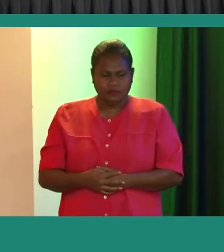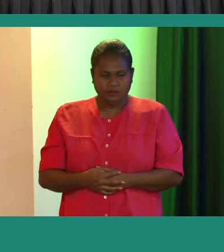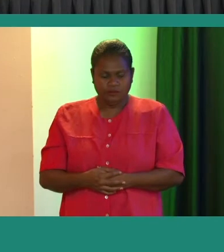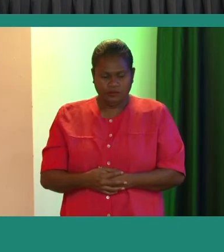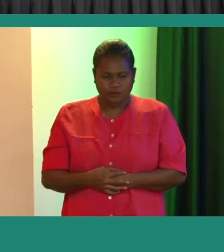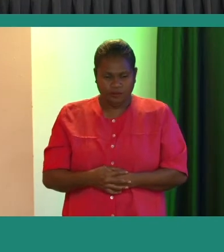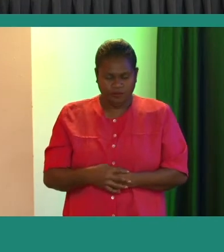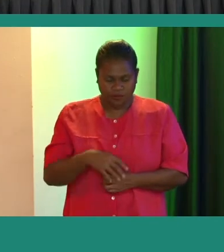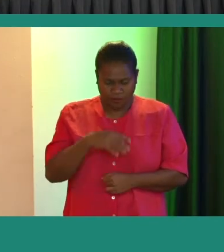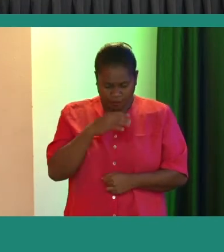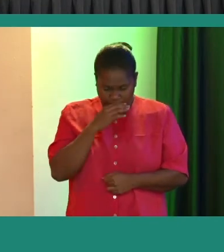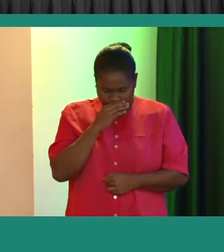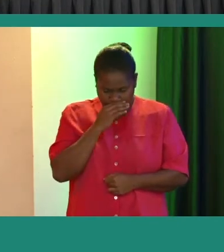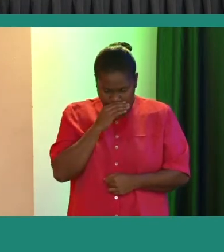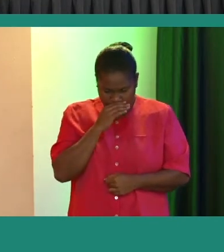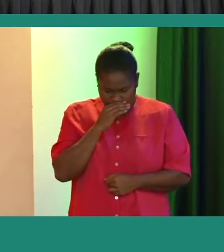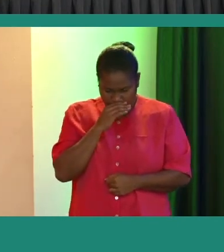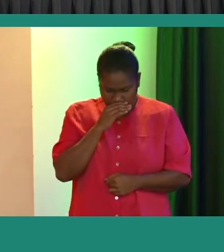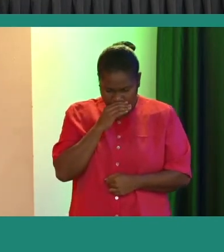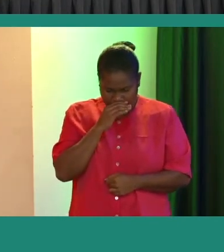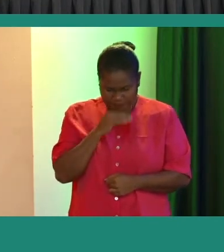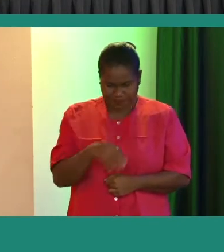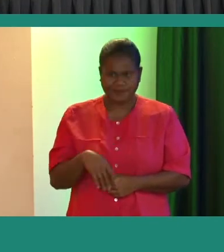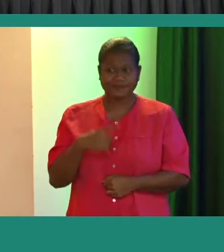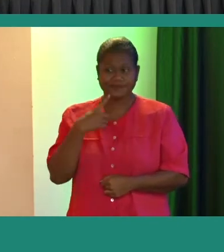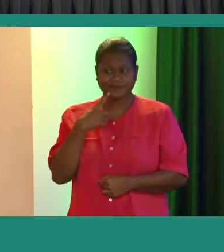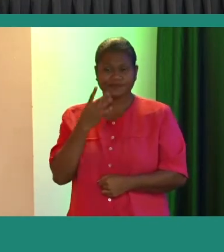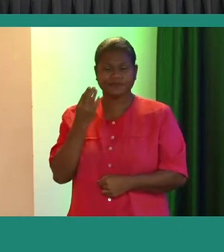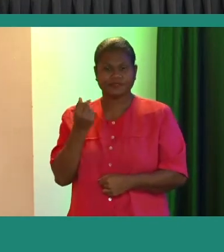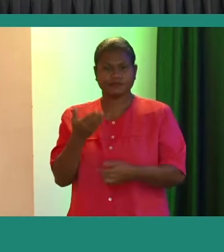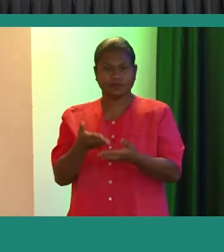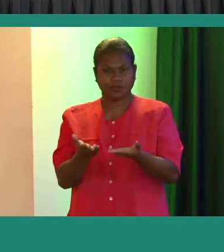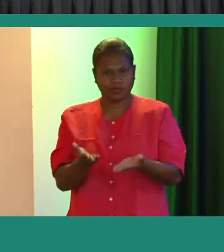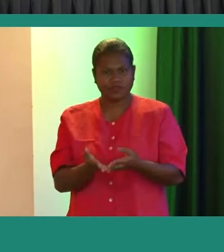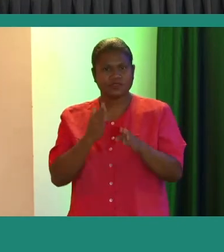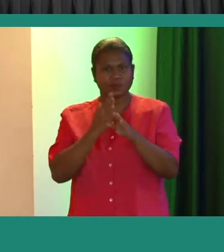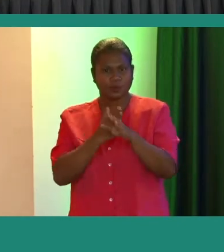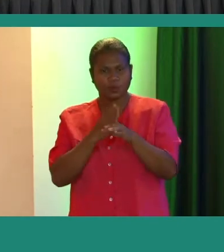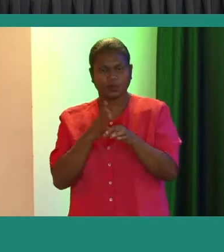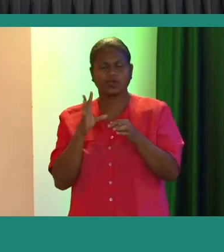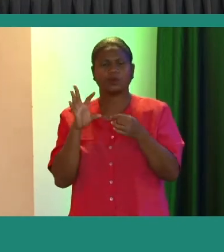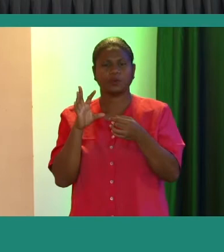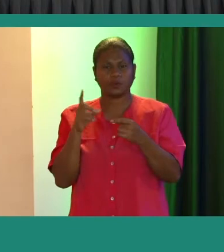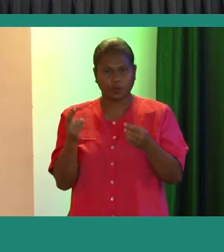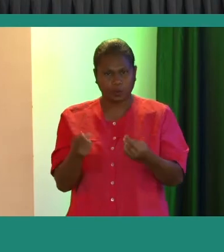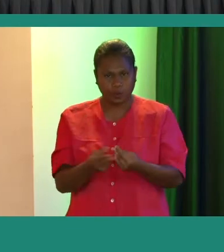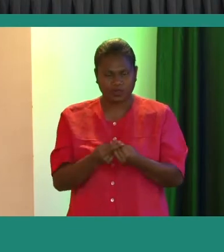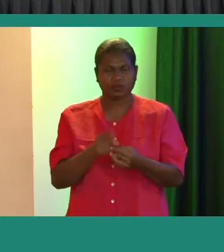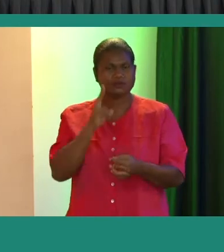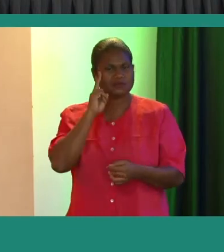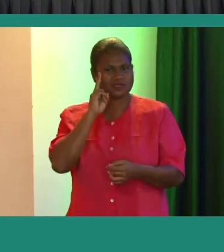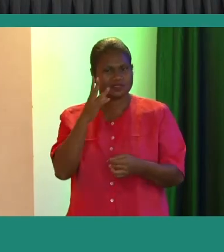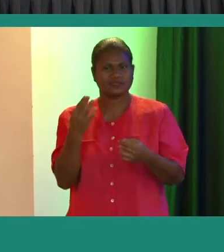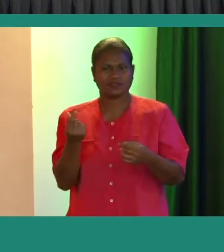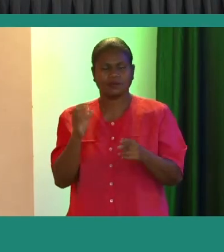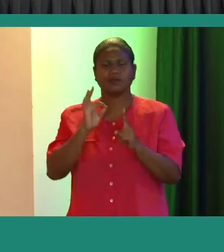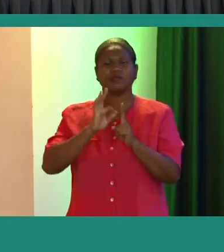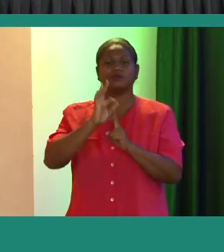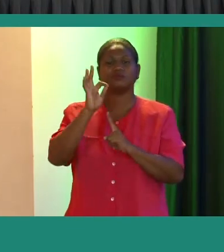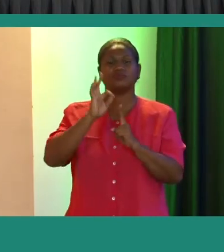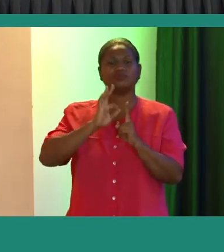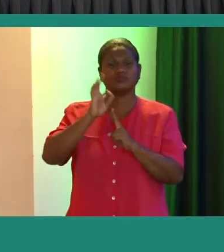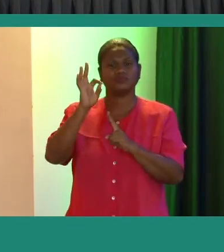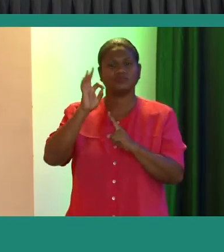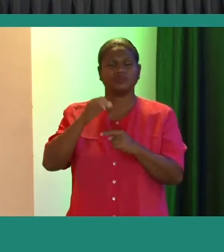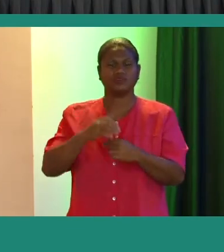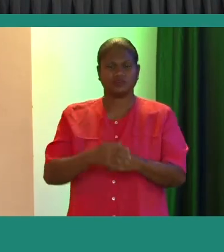seen some significant progress in terms of how they have been taking up the policy and running